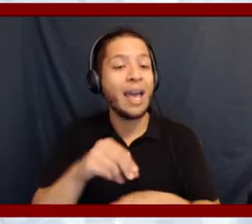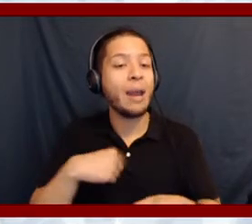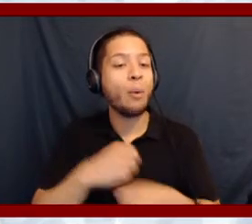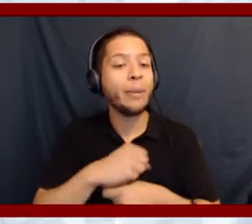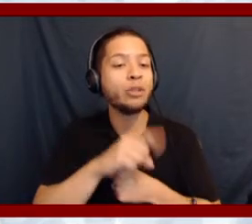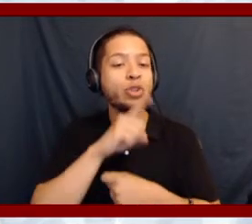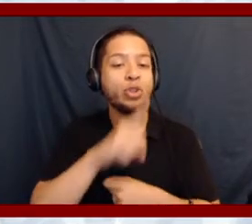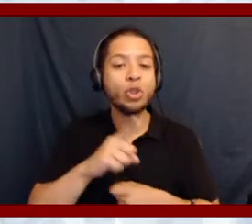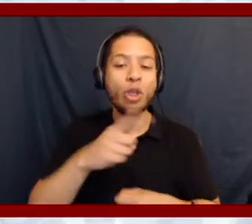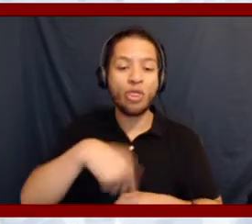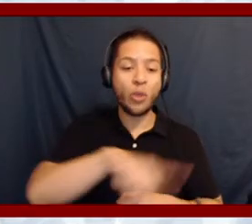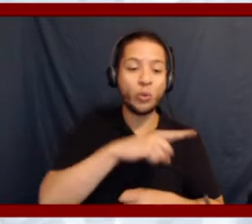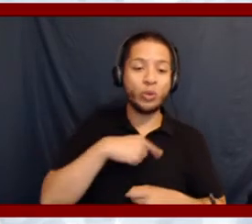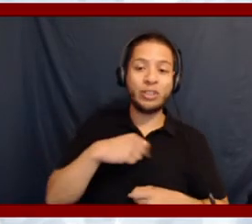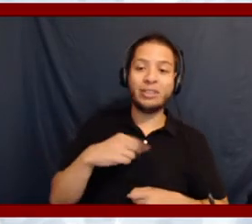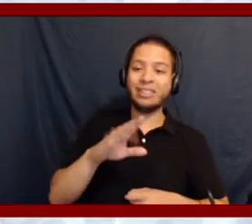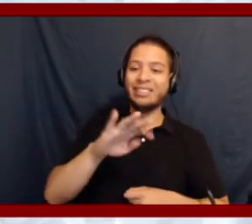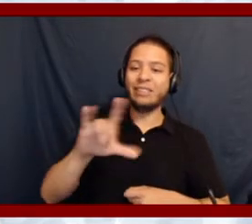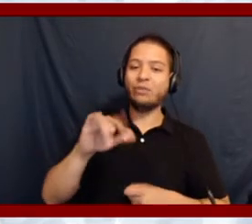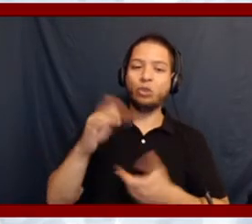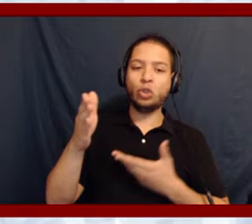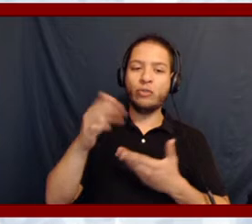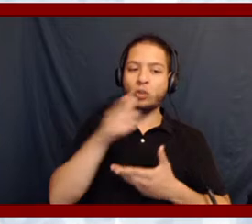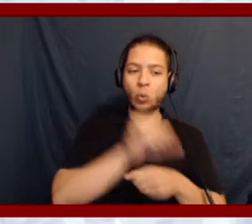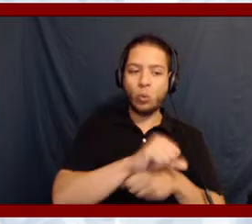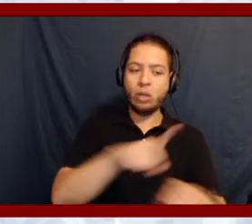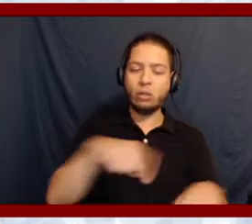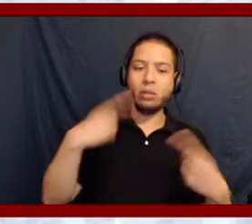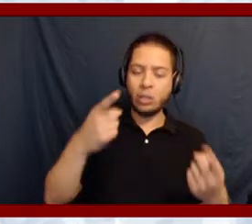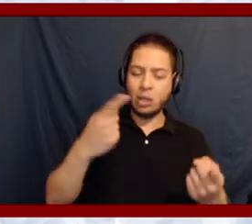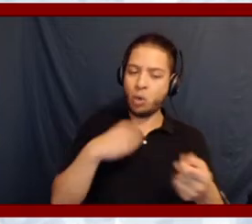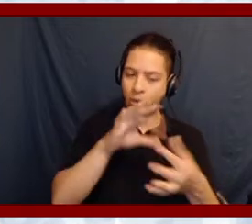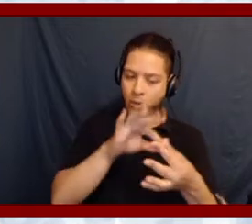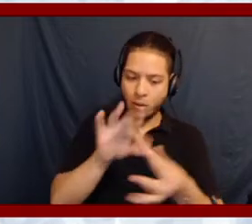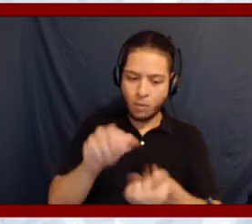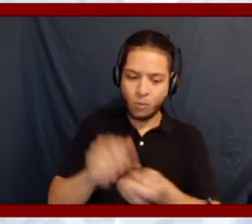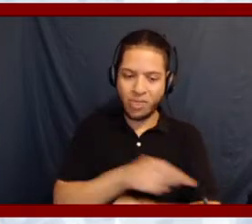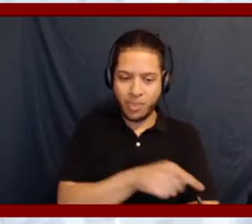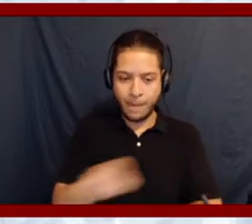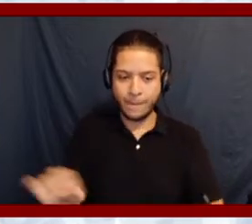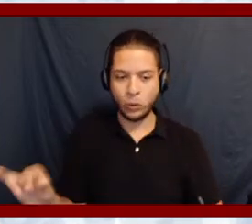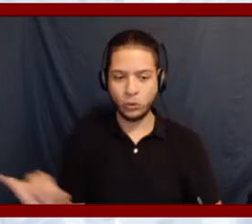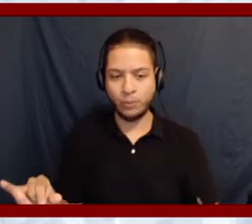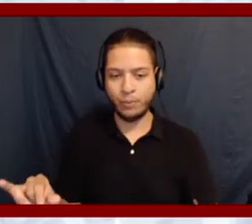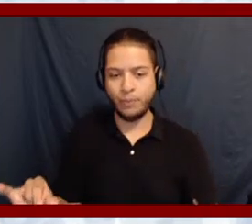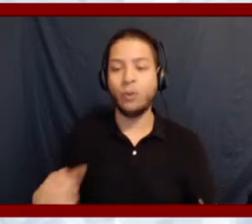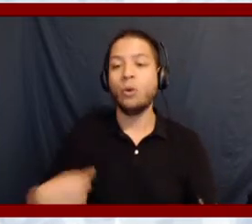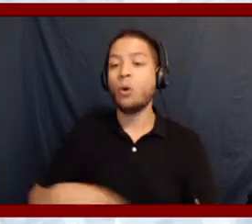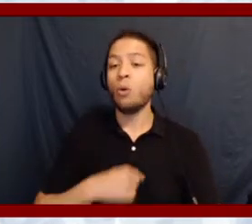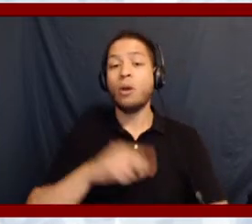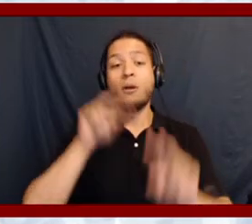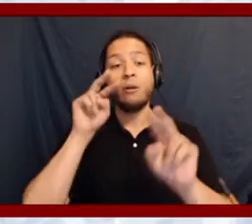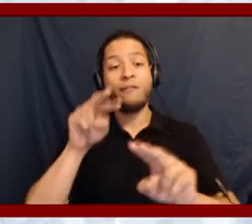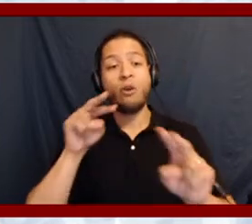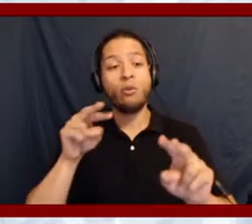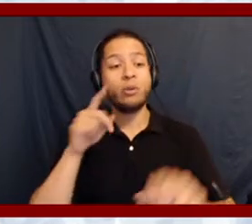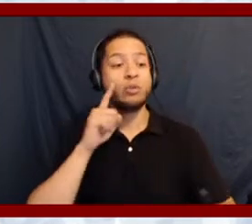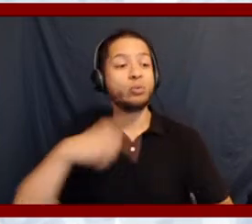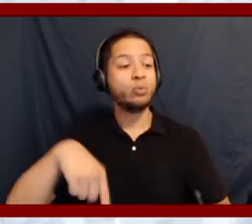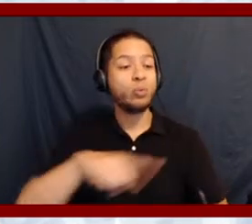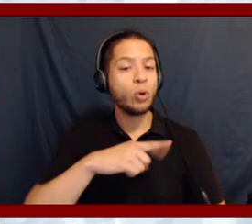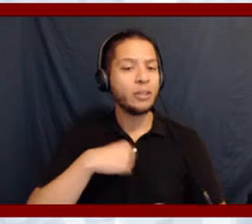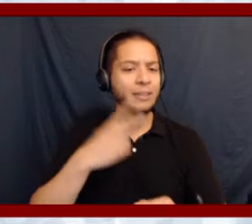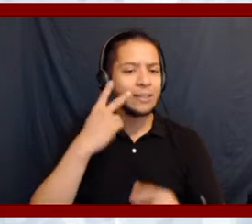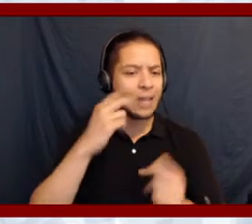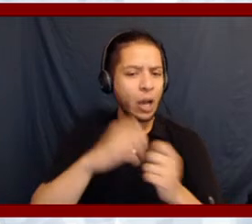several administrations. We look forward to working with all of you to continue to support HBCUs in a way that will allow